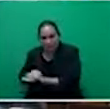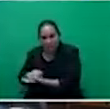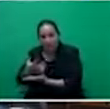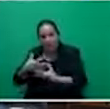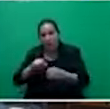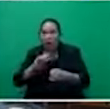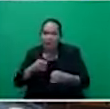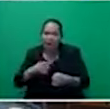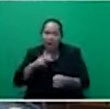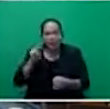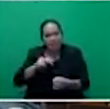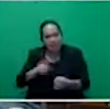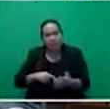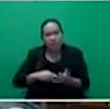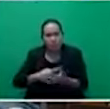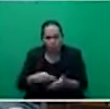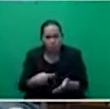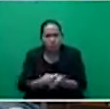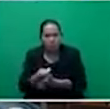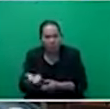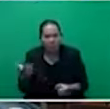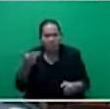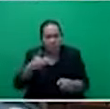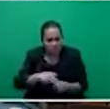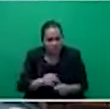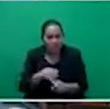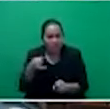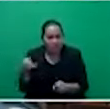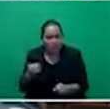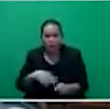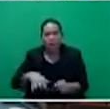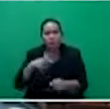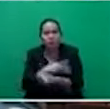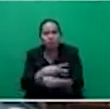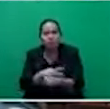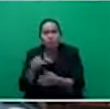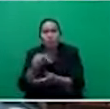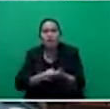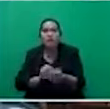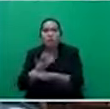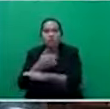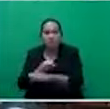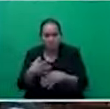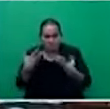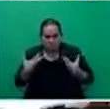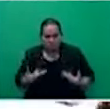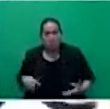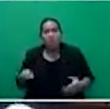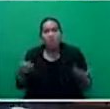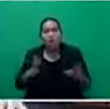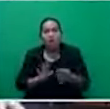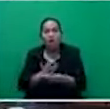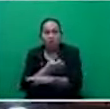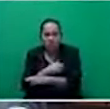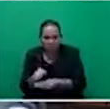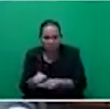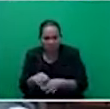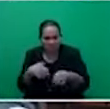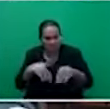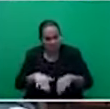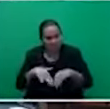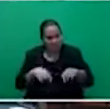fuel bill, pay our medicine, raw materials. All the hardware you buy in Fiji is from overseas. The clothes you're wearing is from overseas. It may be sewn, but the